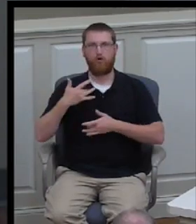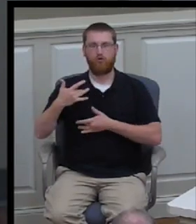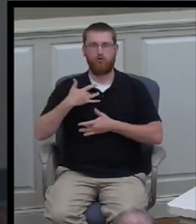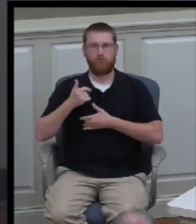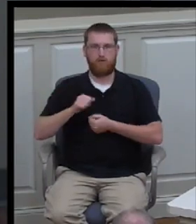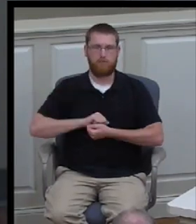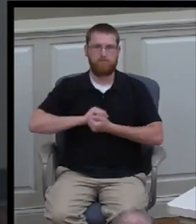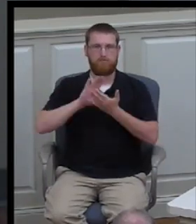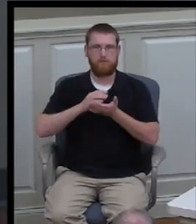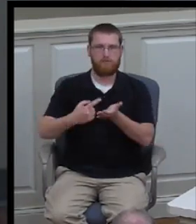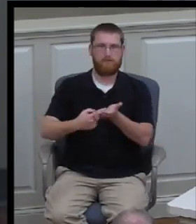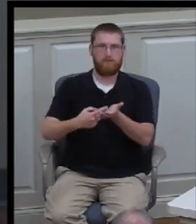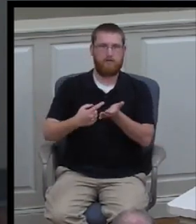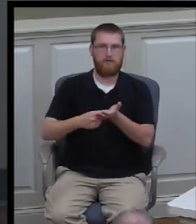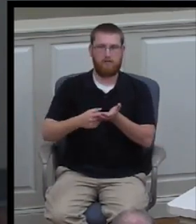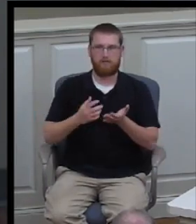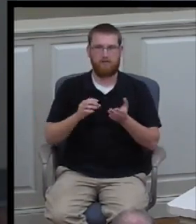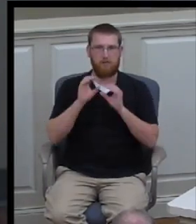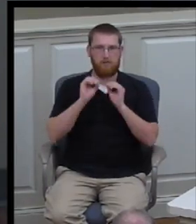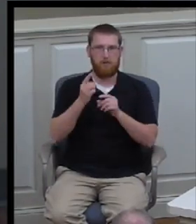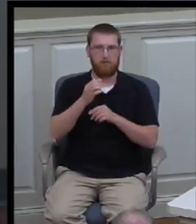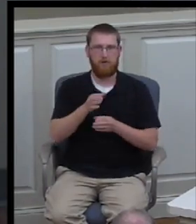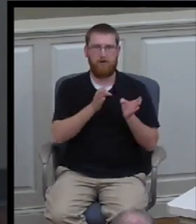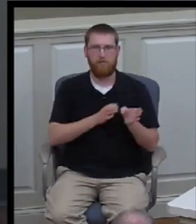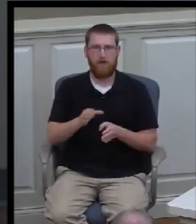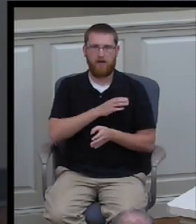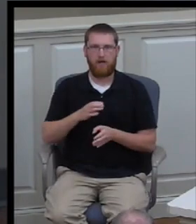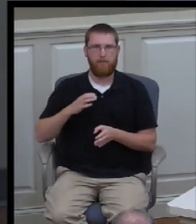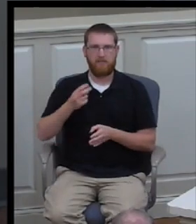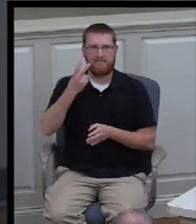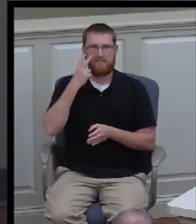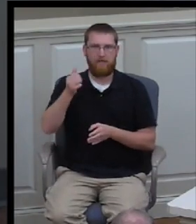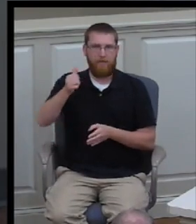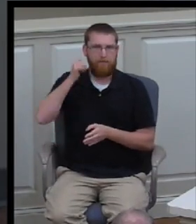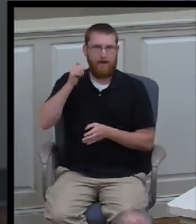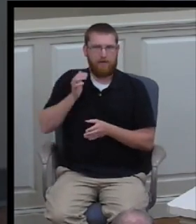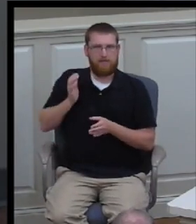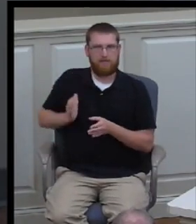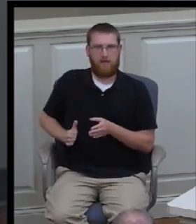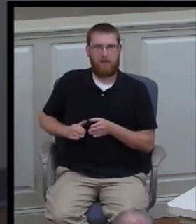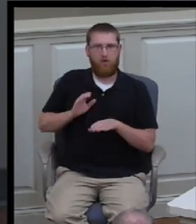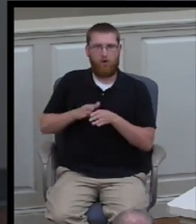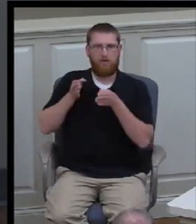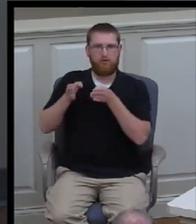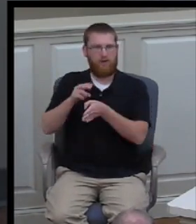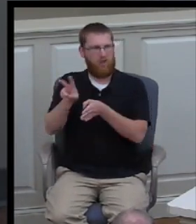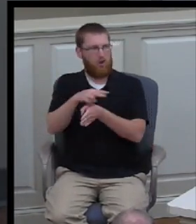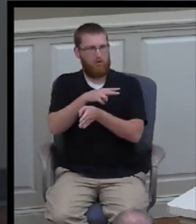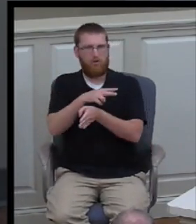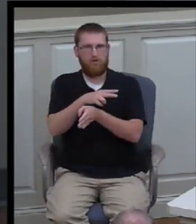brought up that no one on the Planning Commission was a big fan of seeing the back end of apartments along a street front when you have other